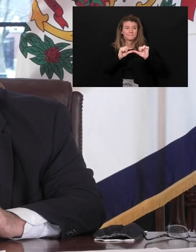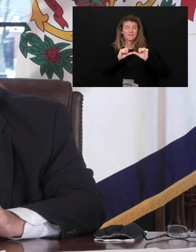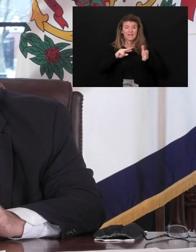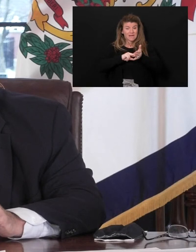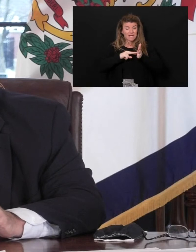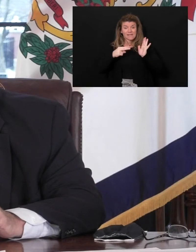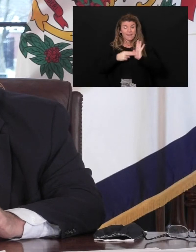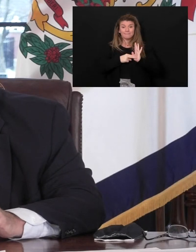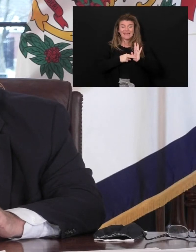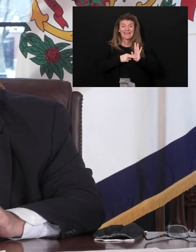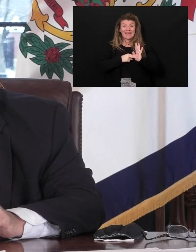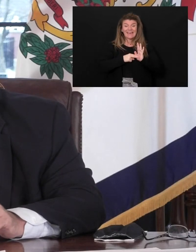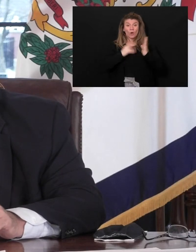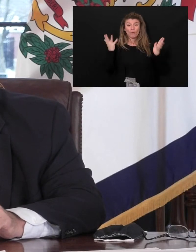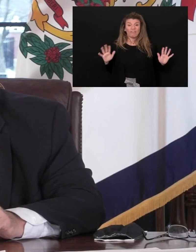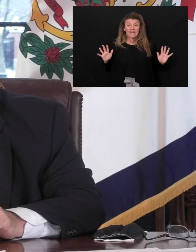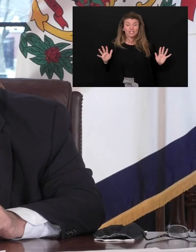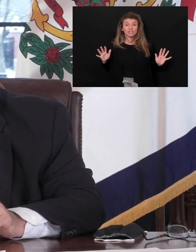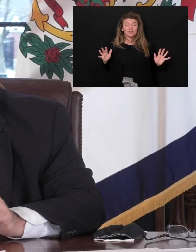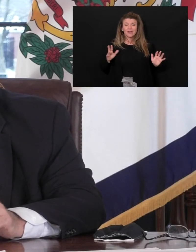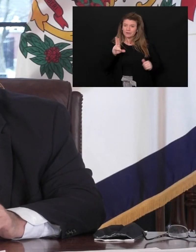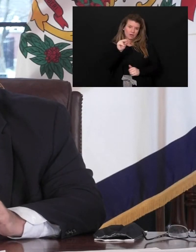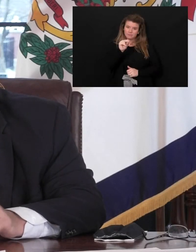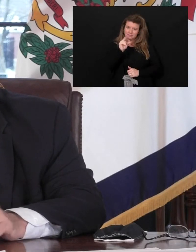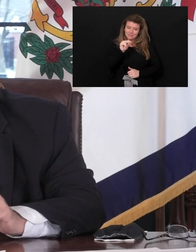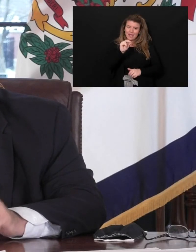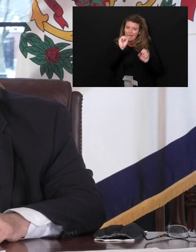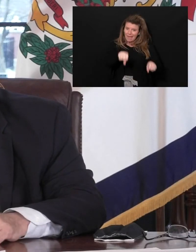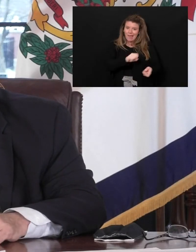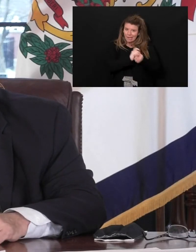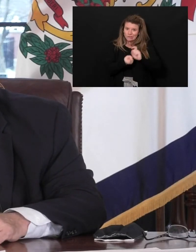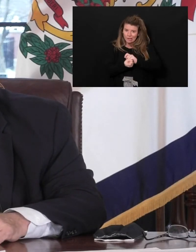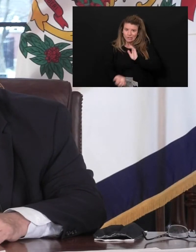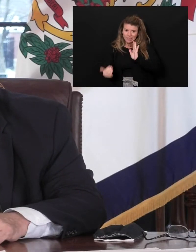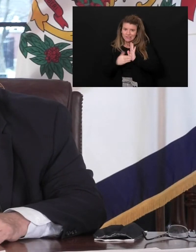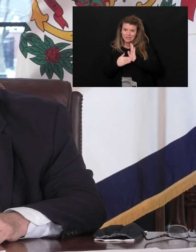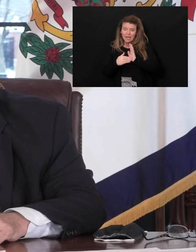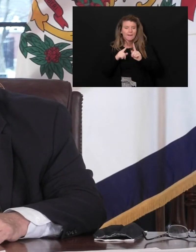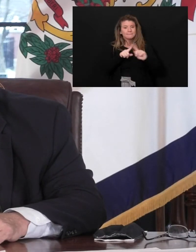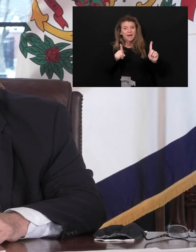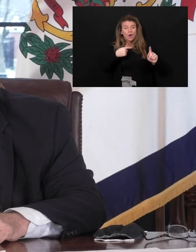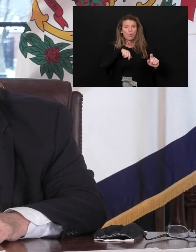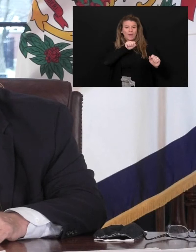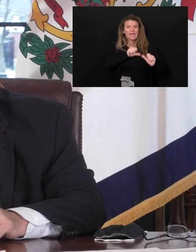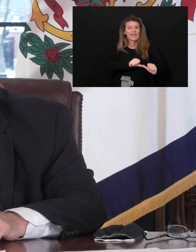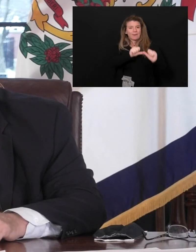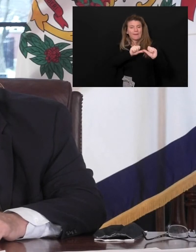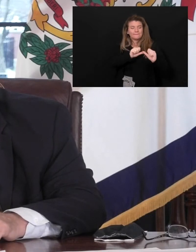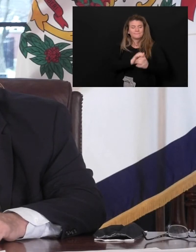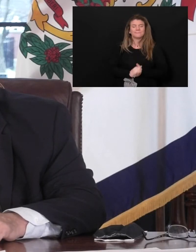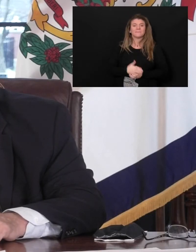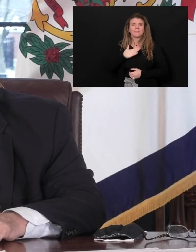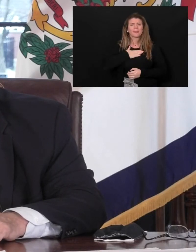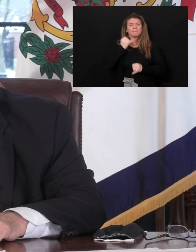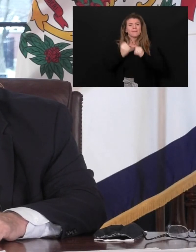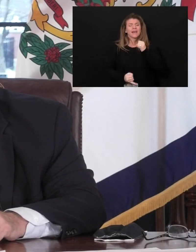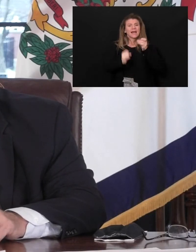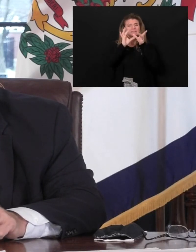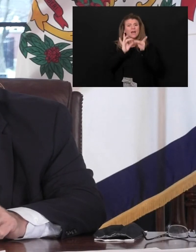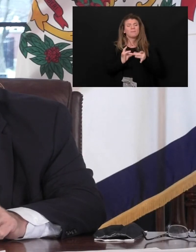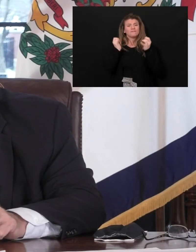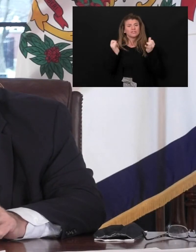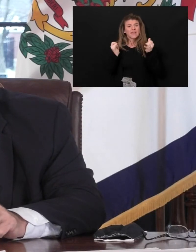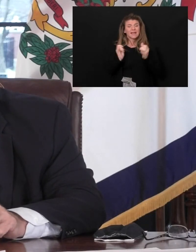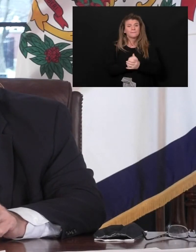numbers can't pivot and go against us, but we got to keep it up and everything. Last thing I have for today